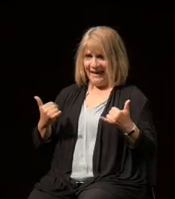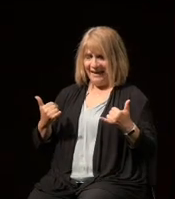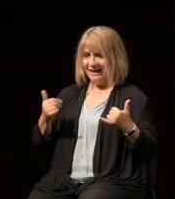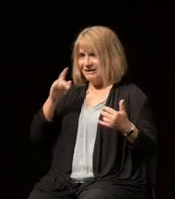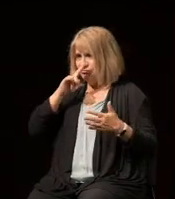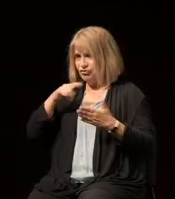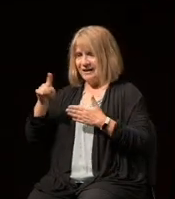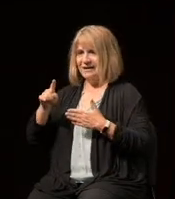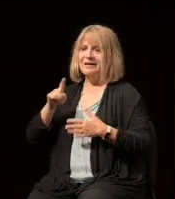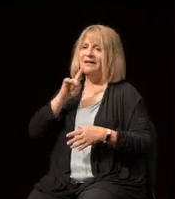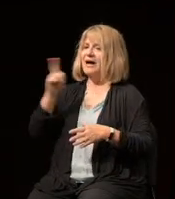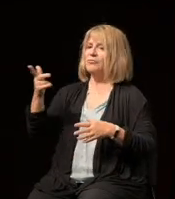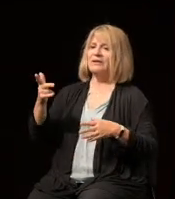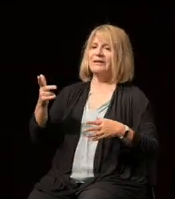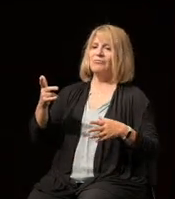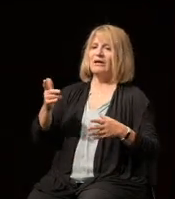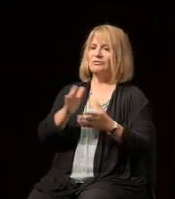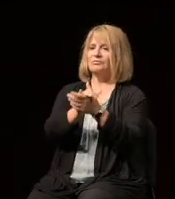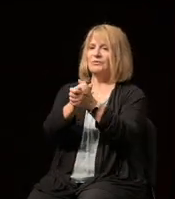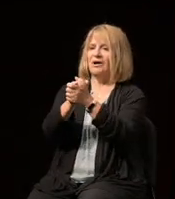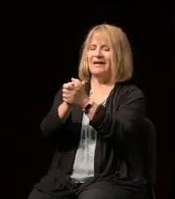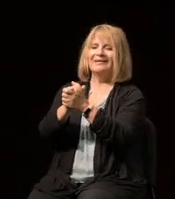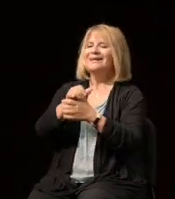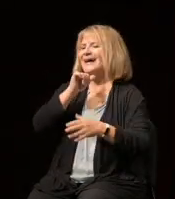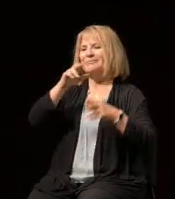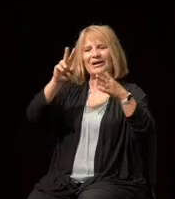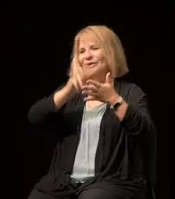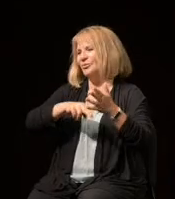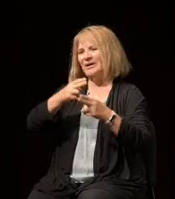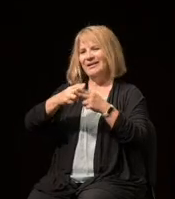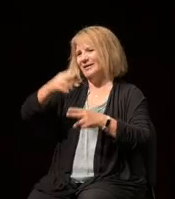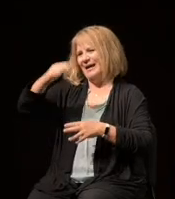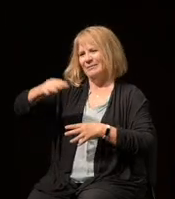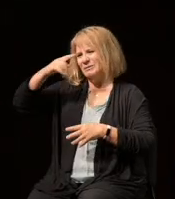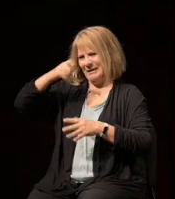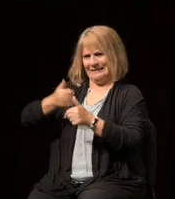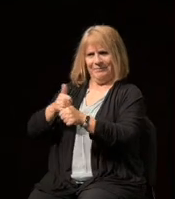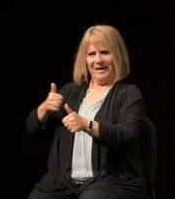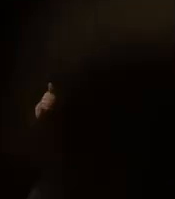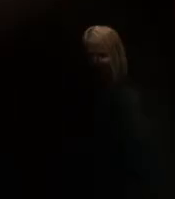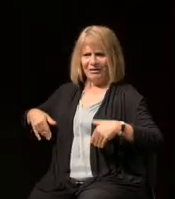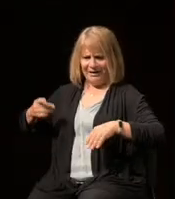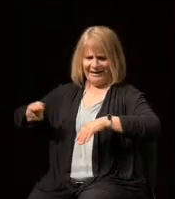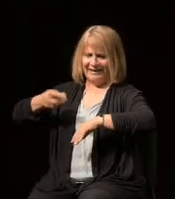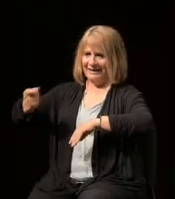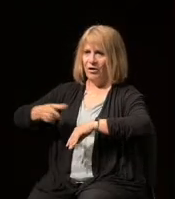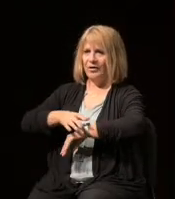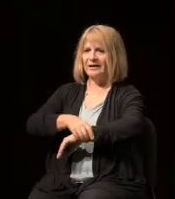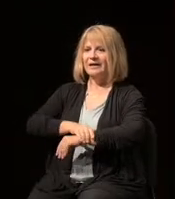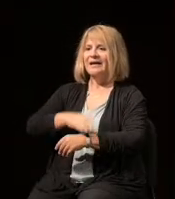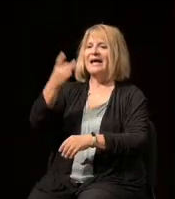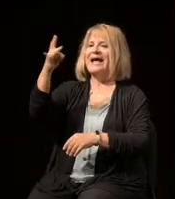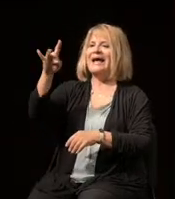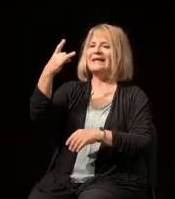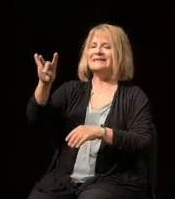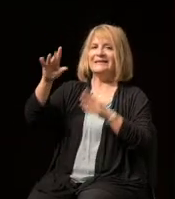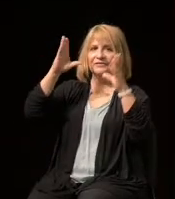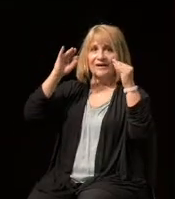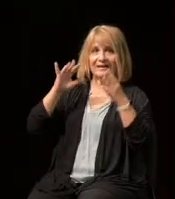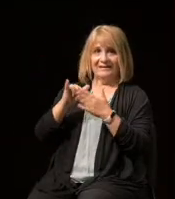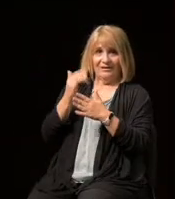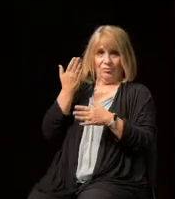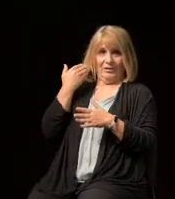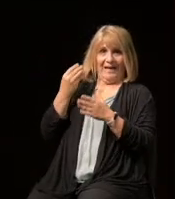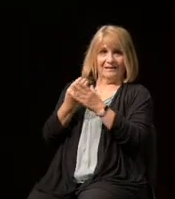call out these 18 faculty. I'm not going to read their names because I'm a little behind already. 18 faculty who in the